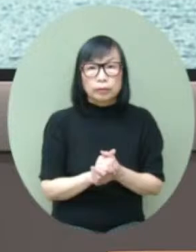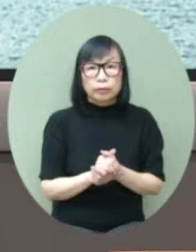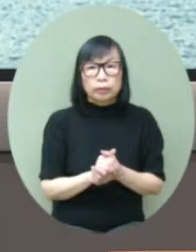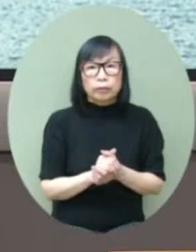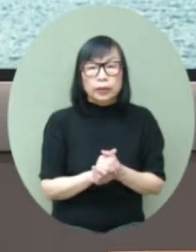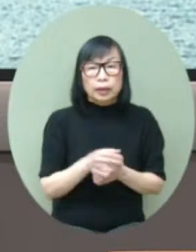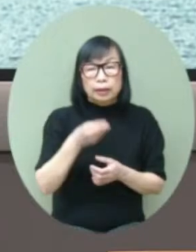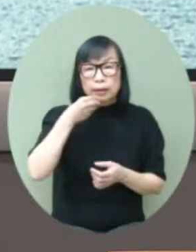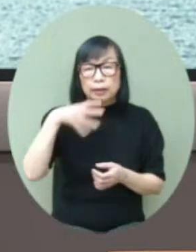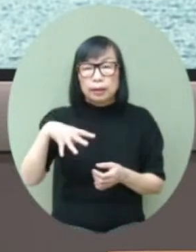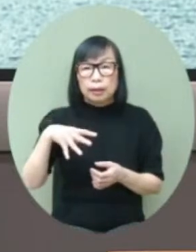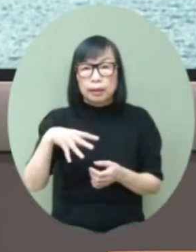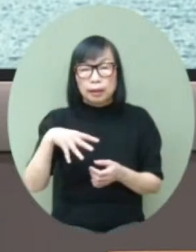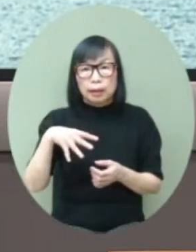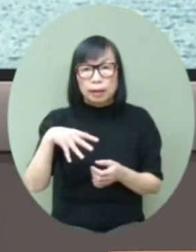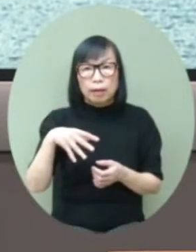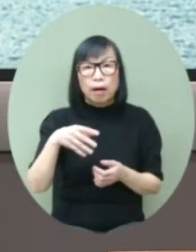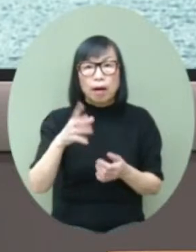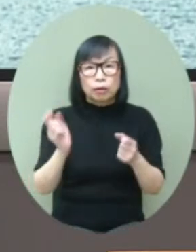12754.